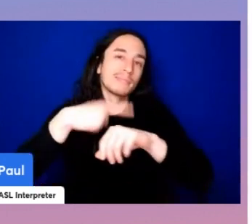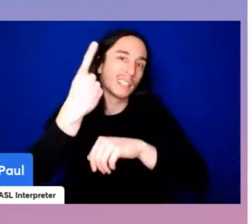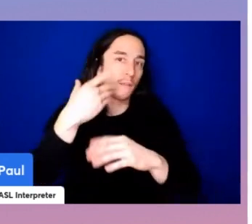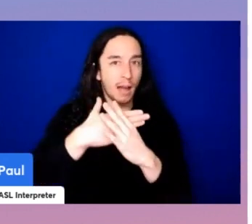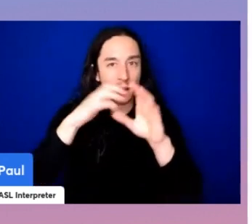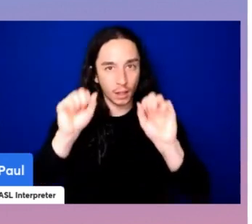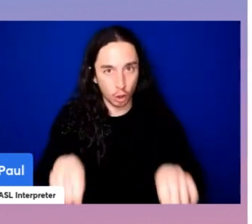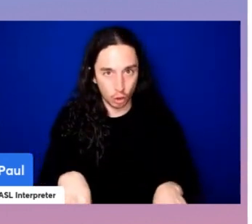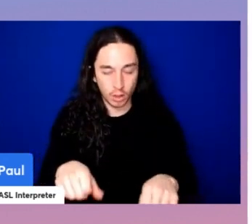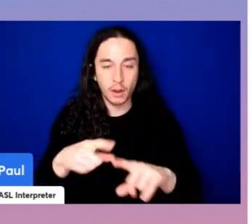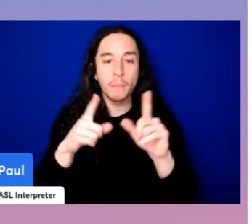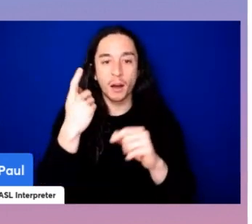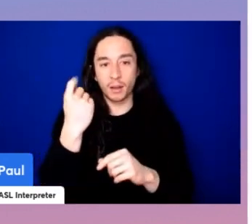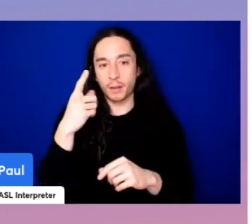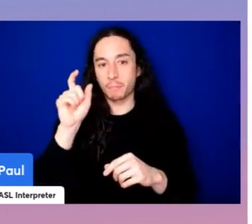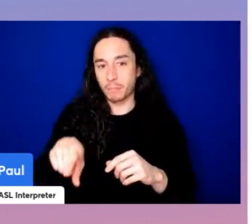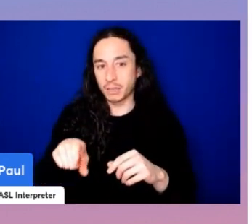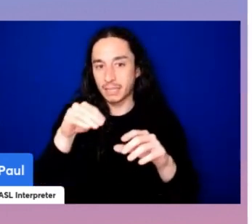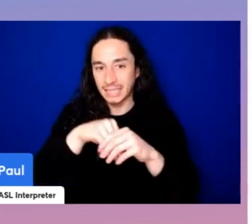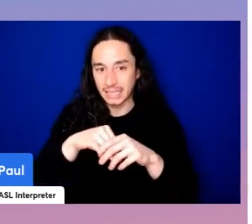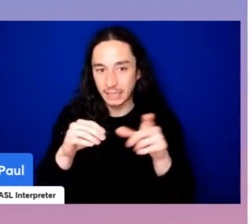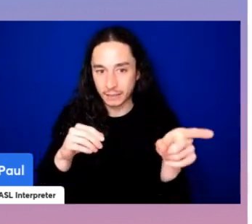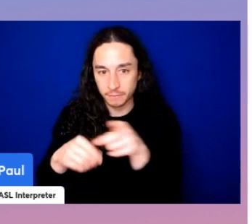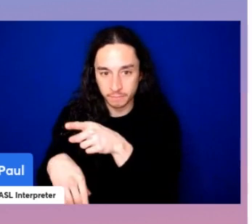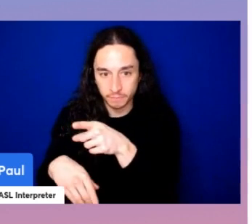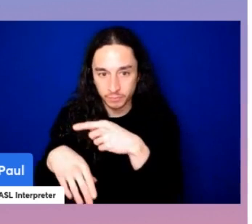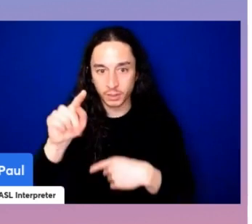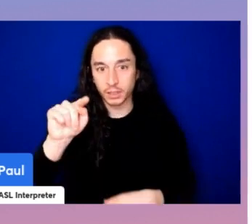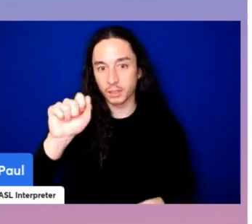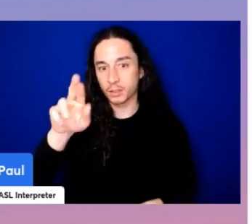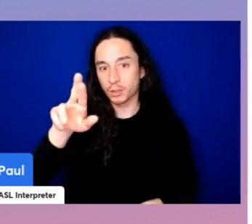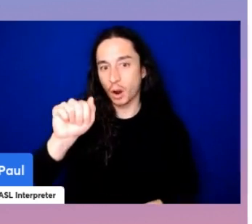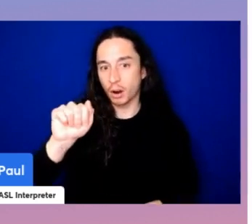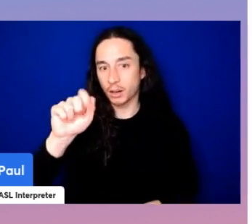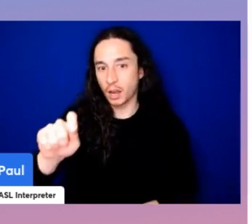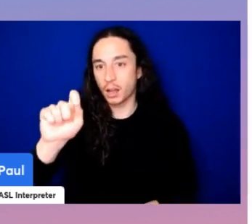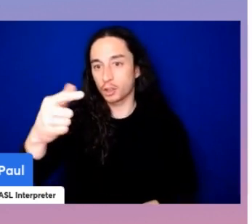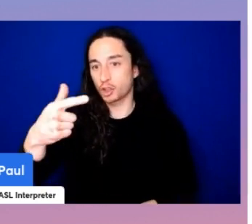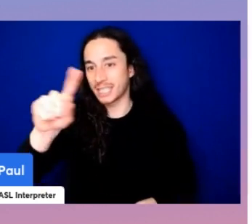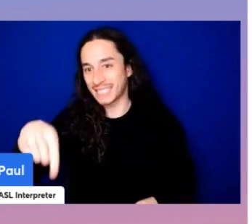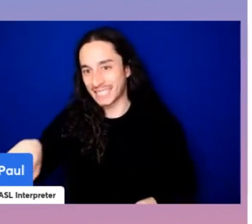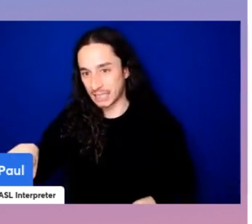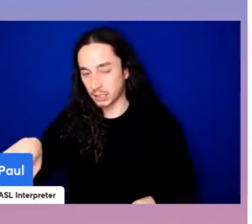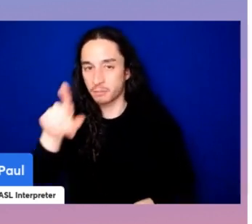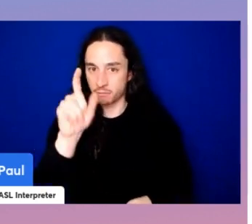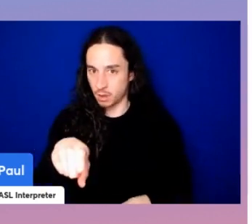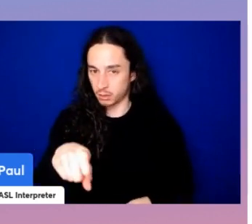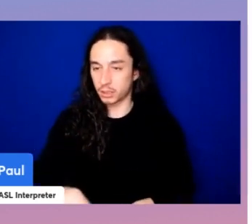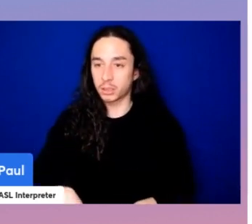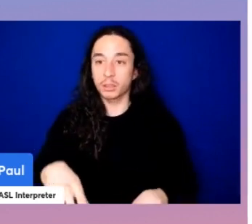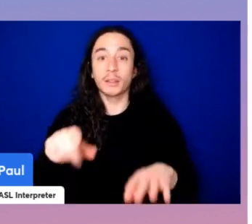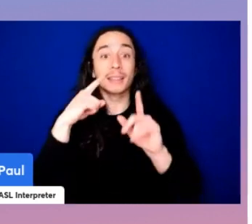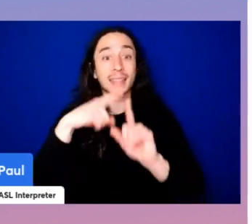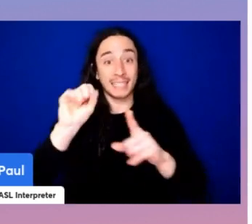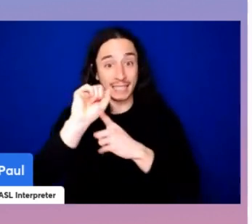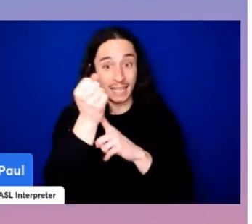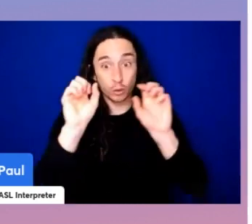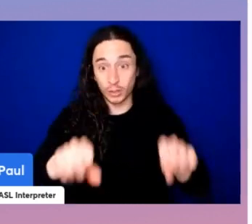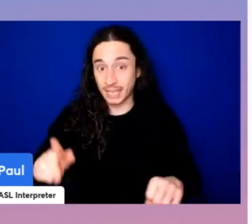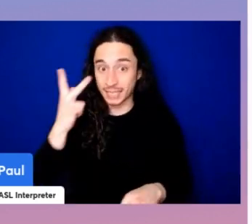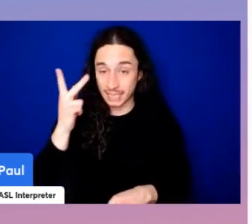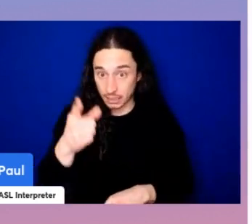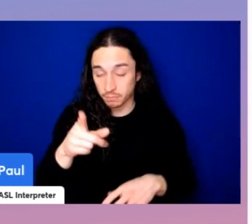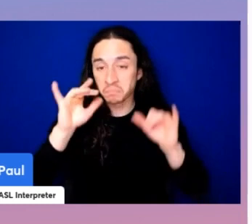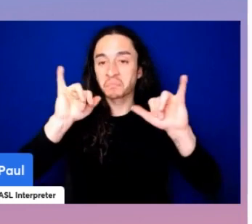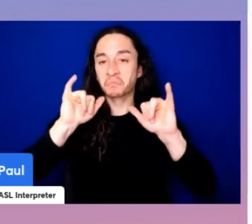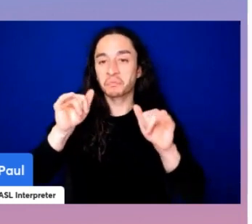in tar.gz. In this case, you can see that the configuration